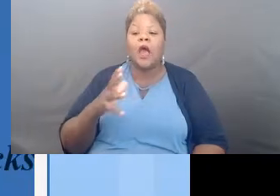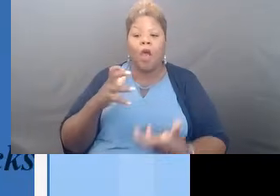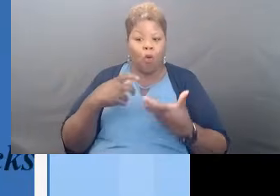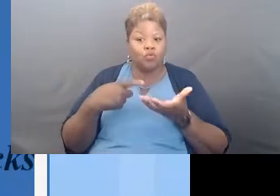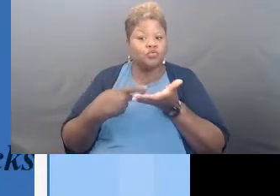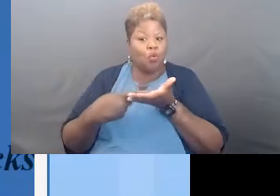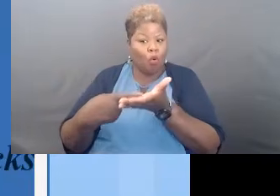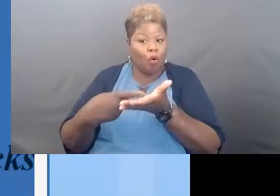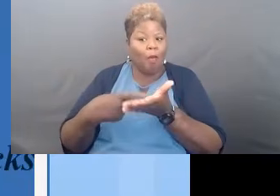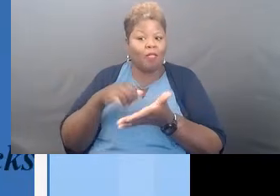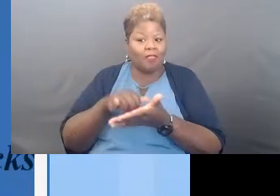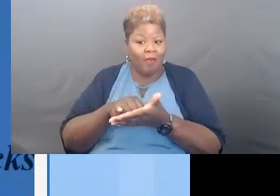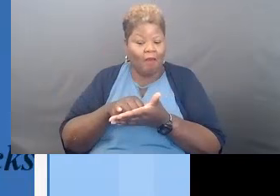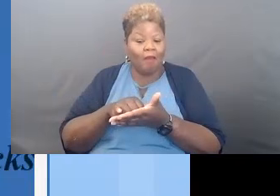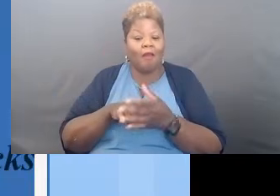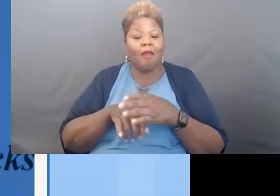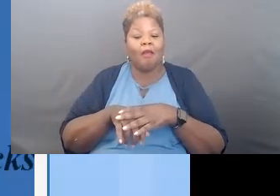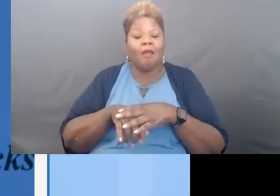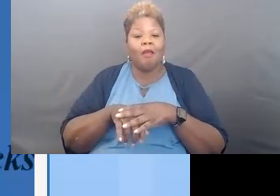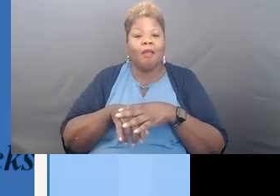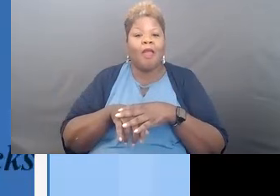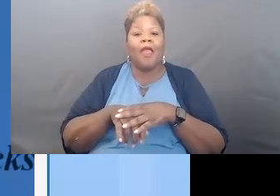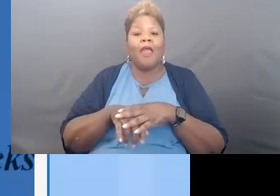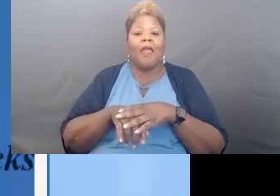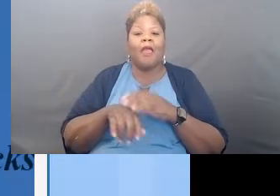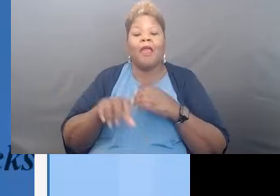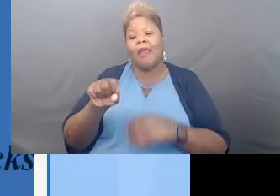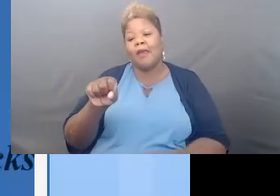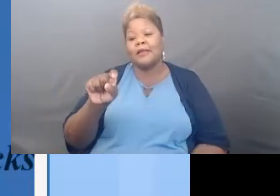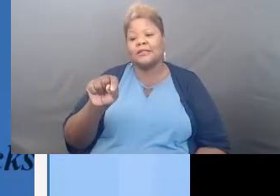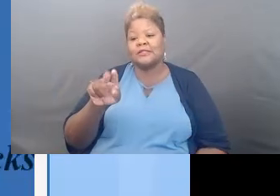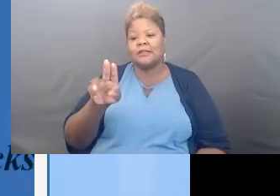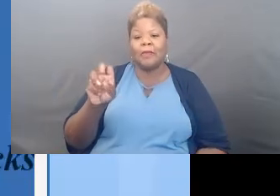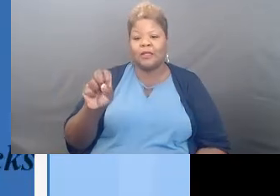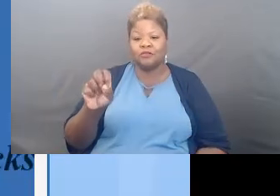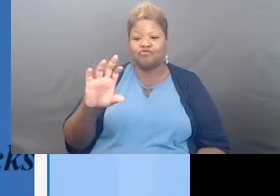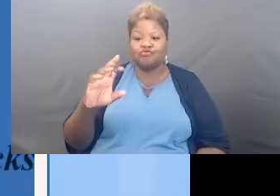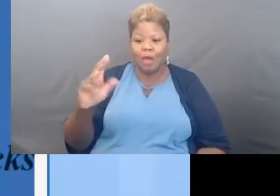about COVID-19 and stimulus checks and ABLE accounts.